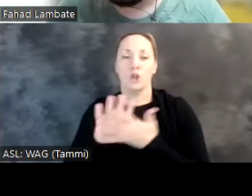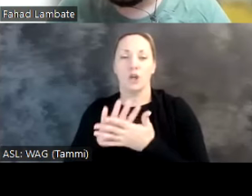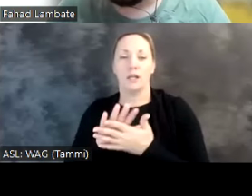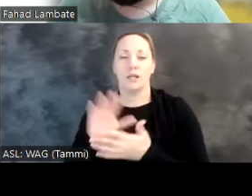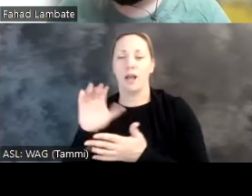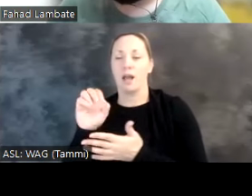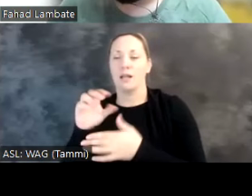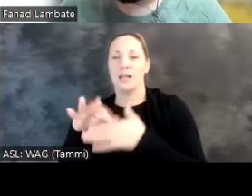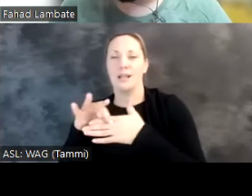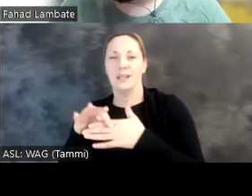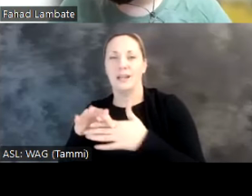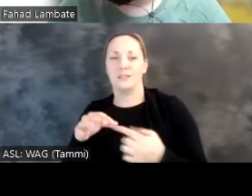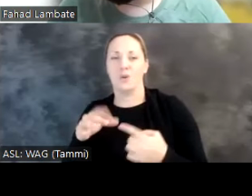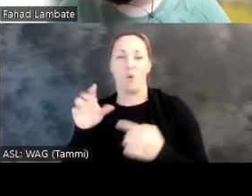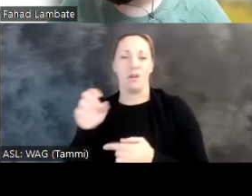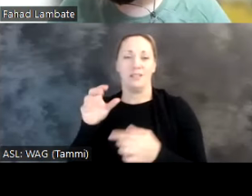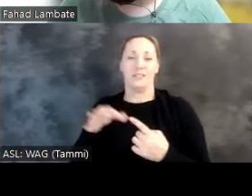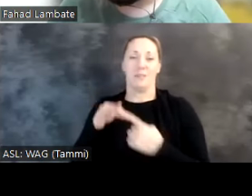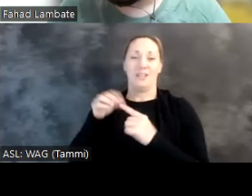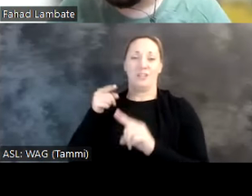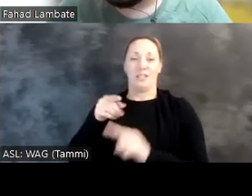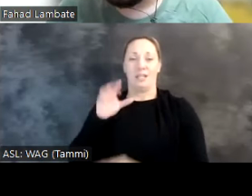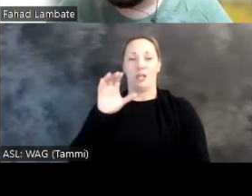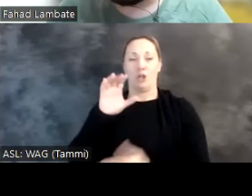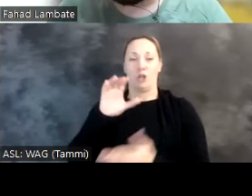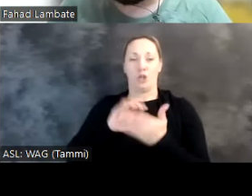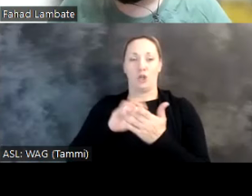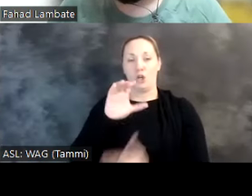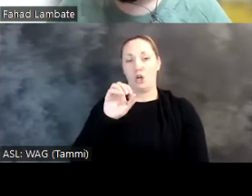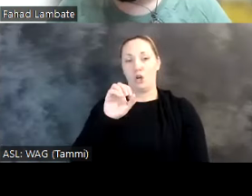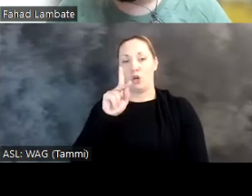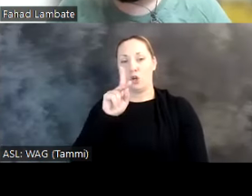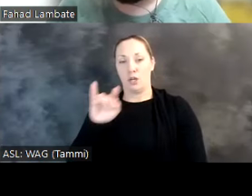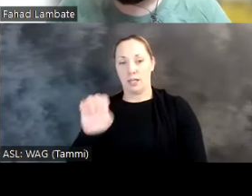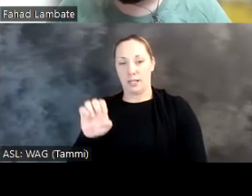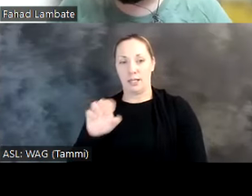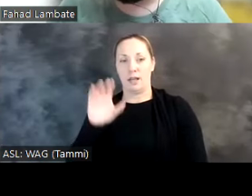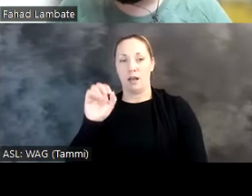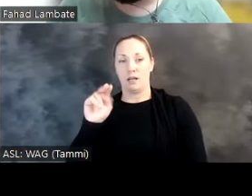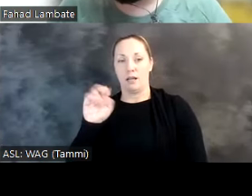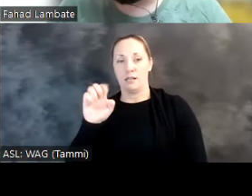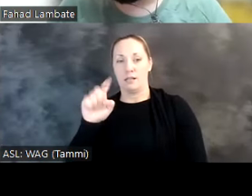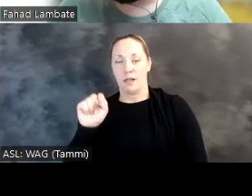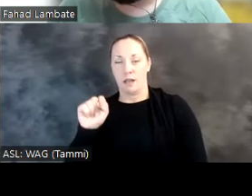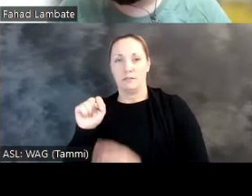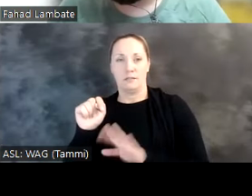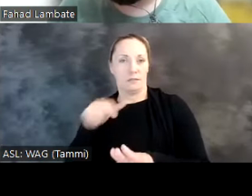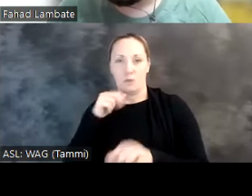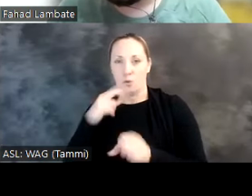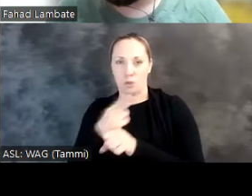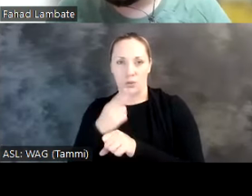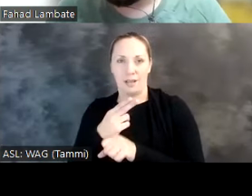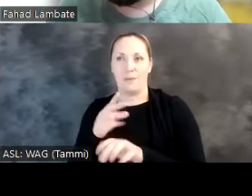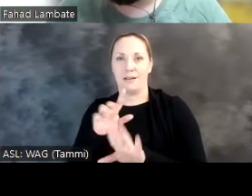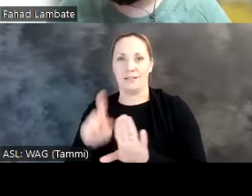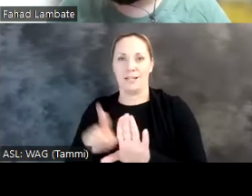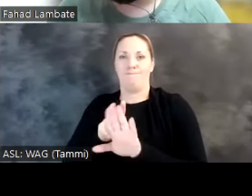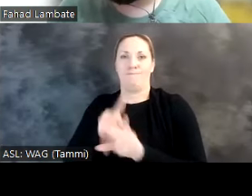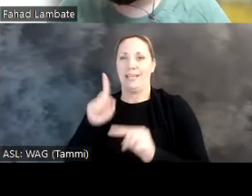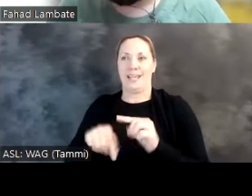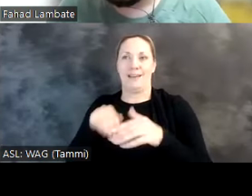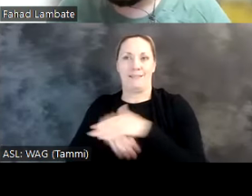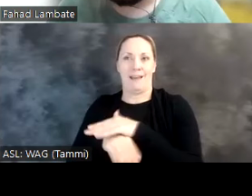non-modal dialog, rather to make it a modal dialog, so that the background content obviously will not be reachable and